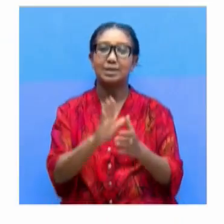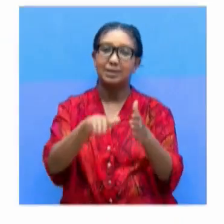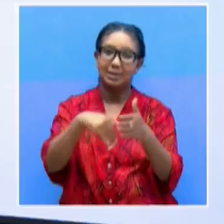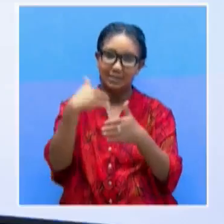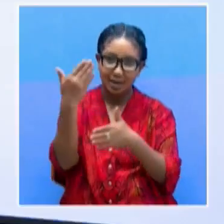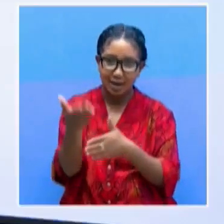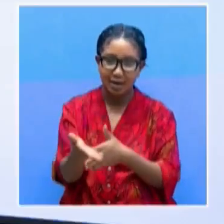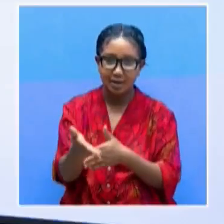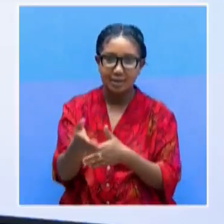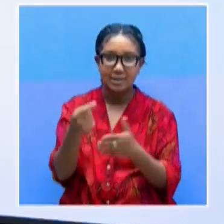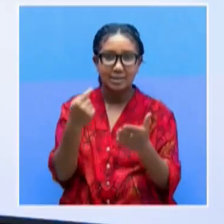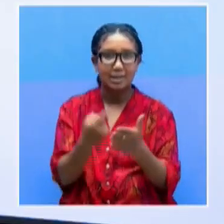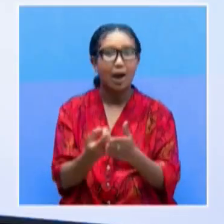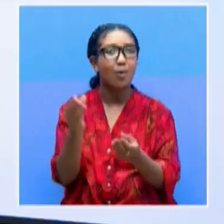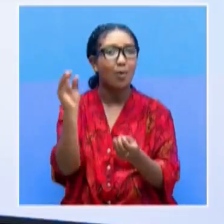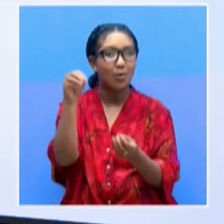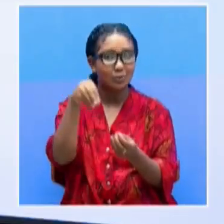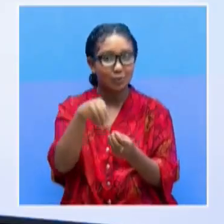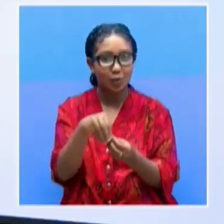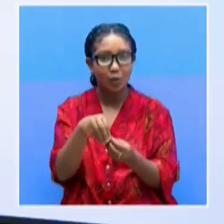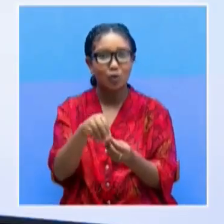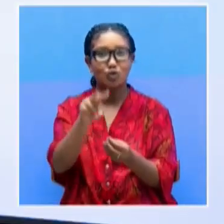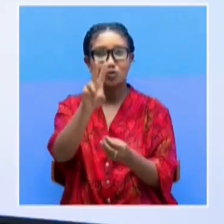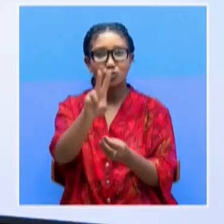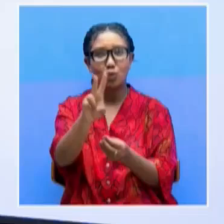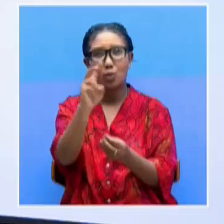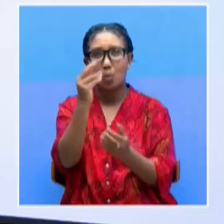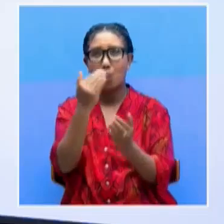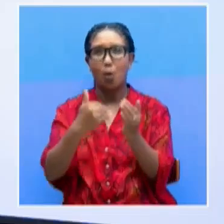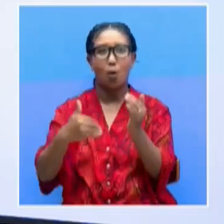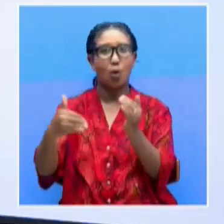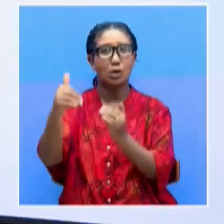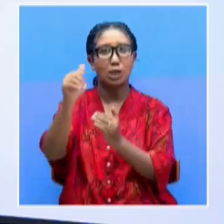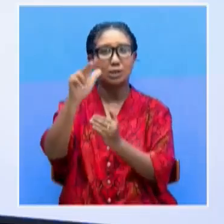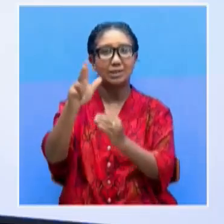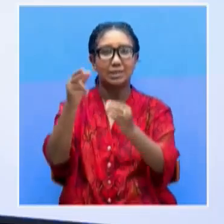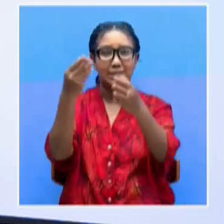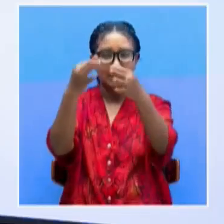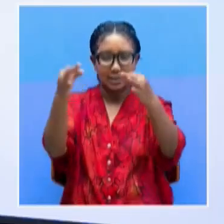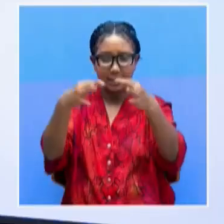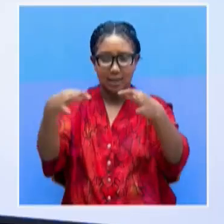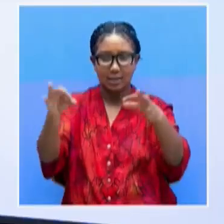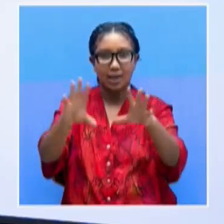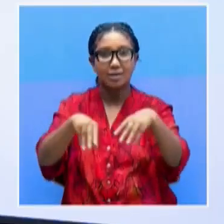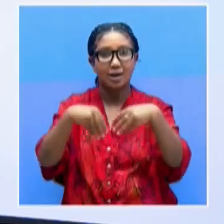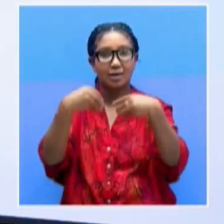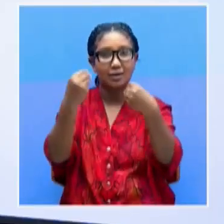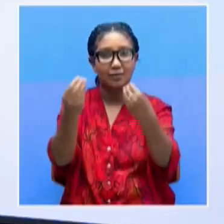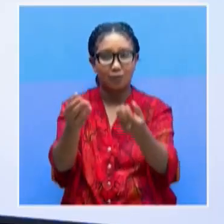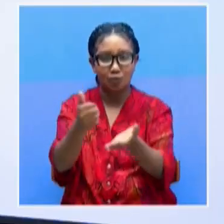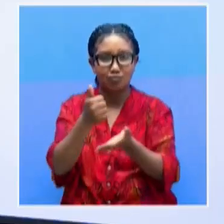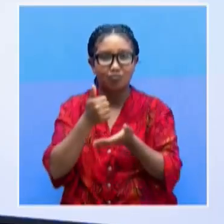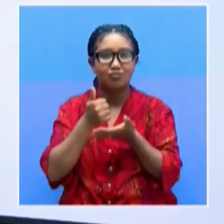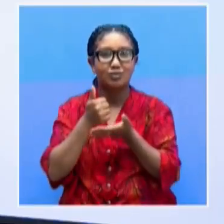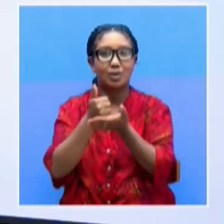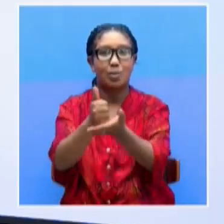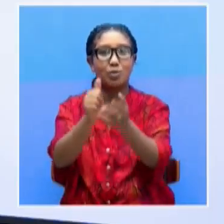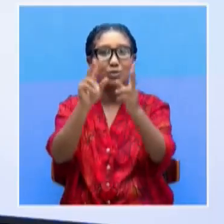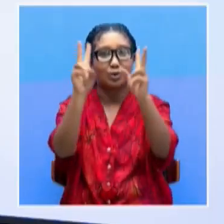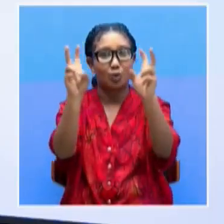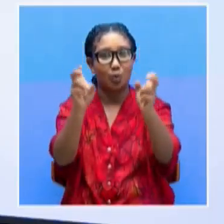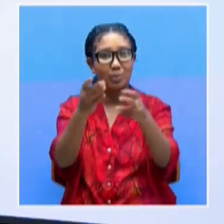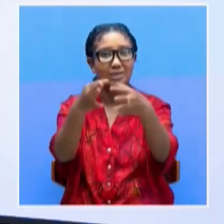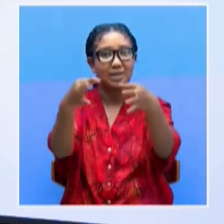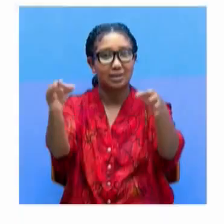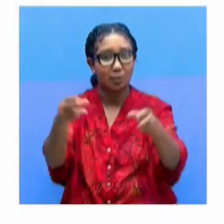Then there are also two or more than two sentences that give or that support the topic sentence, and